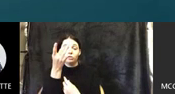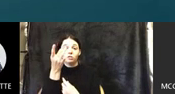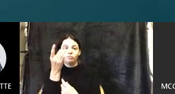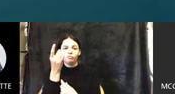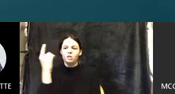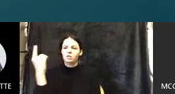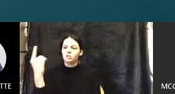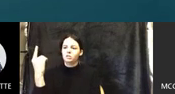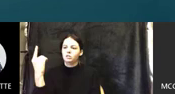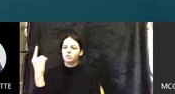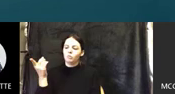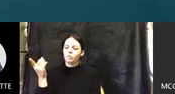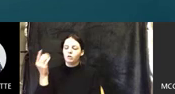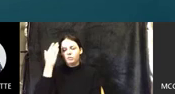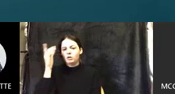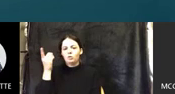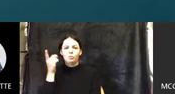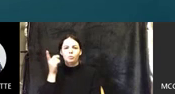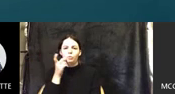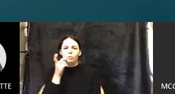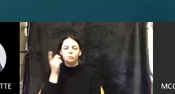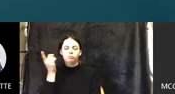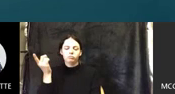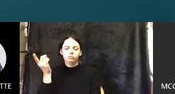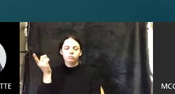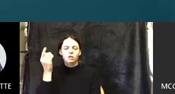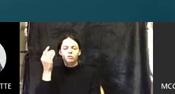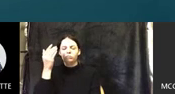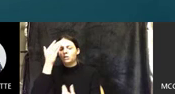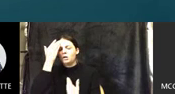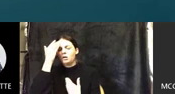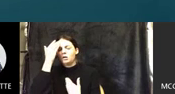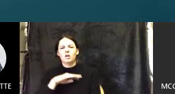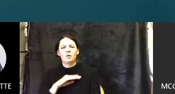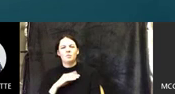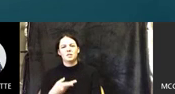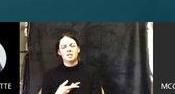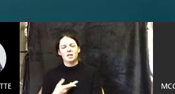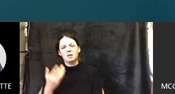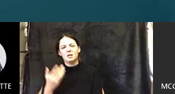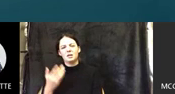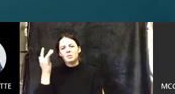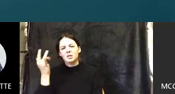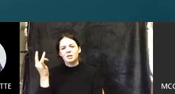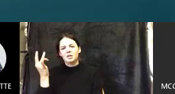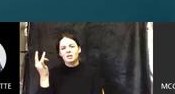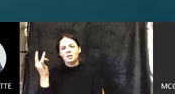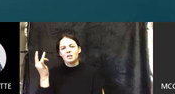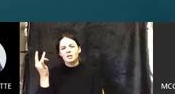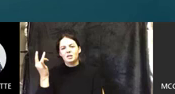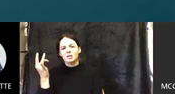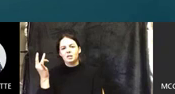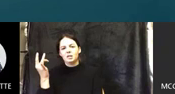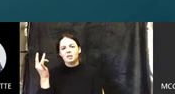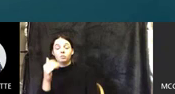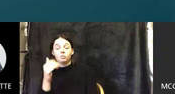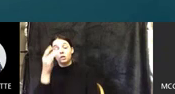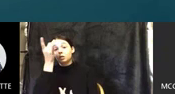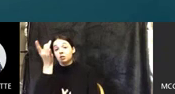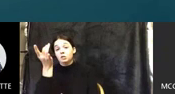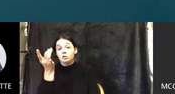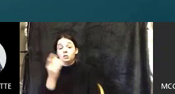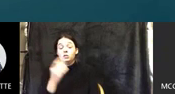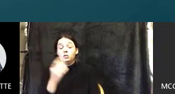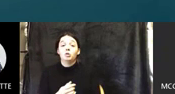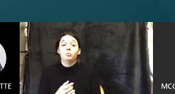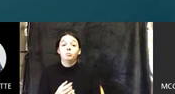very religious. So again, it's interesting where your criticisms will come from. And then I got praise from certain people who